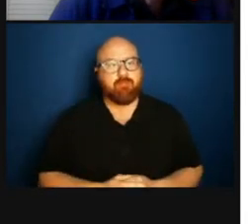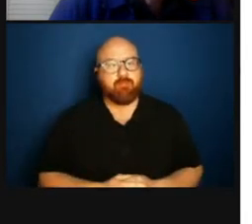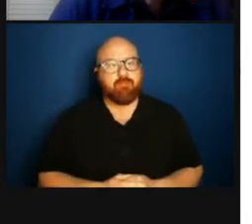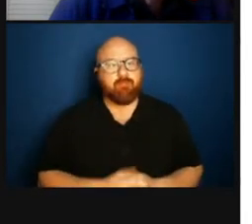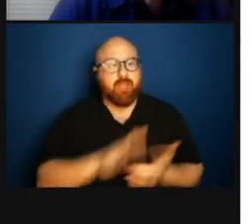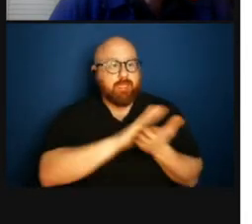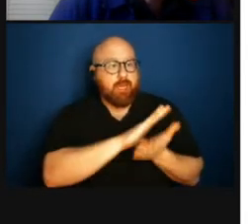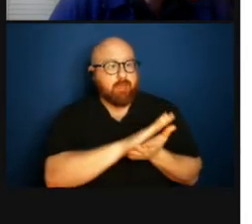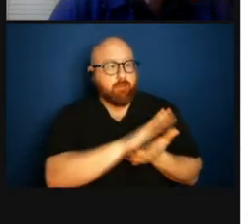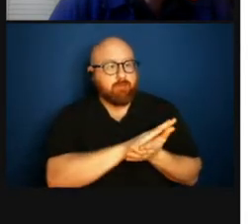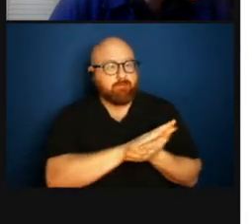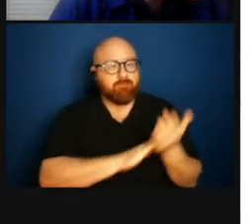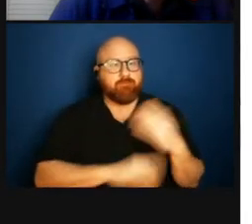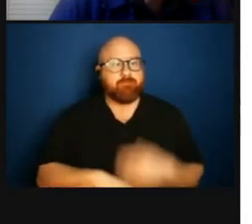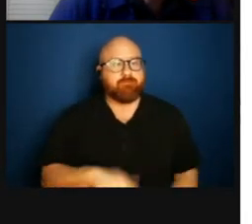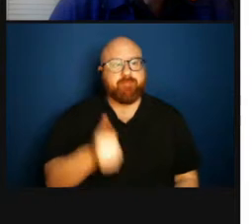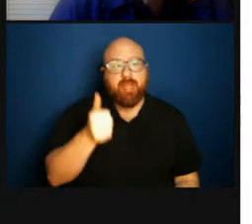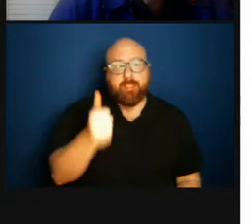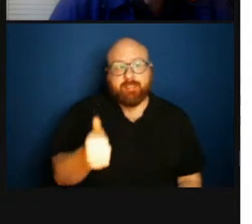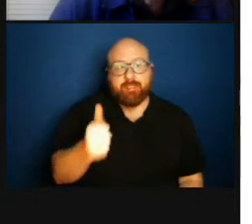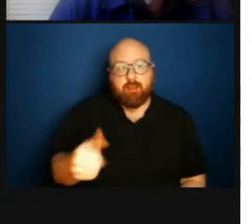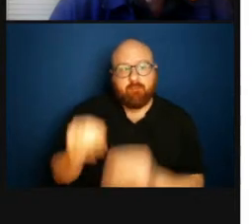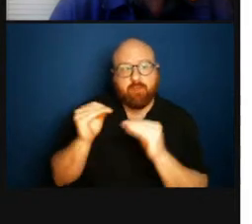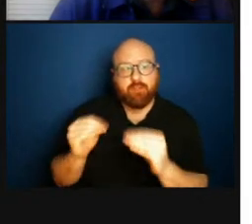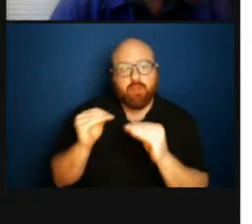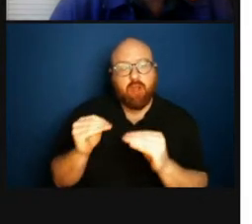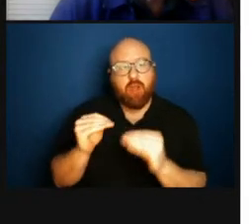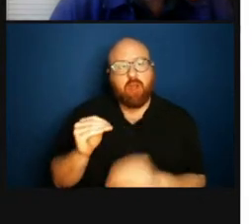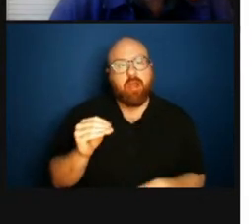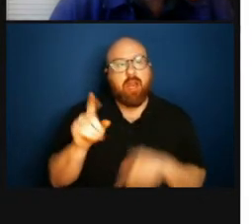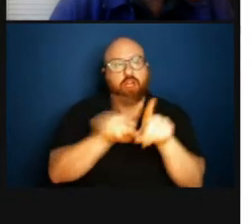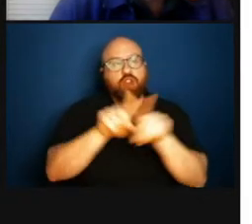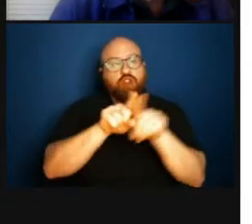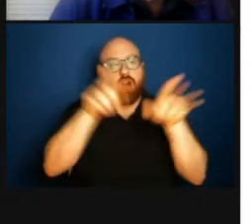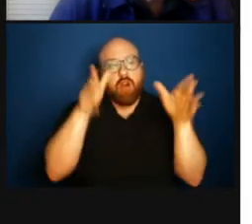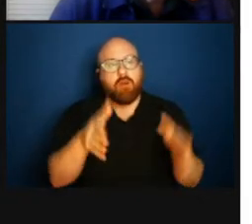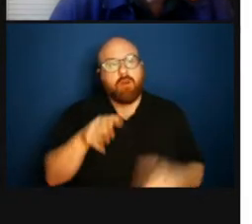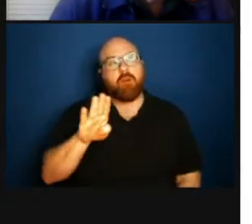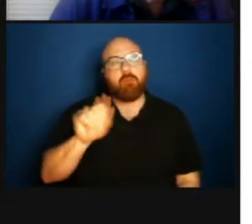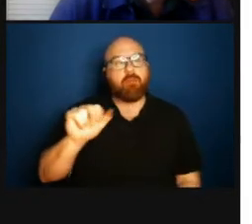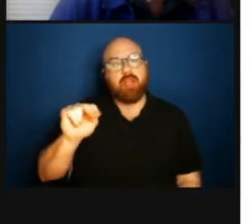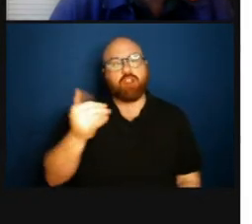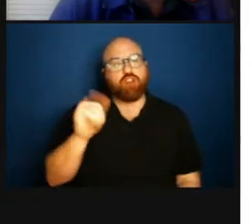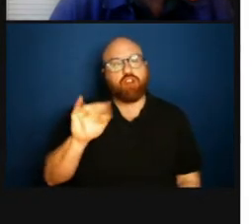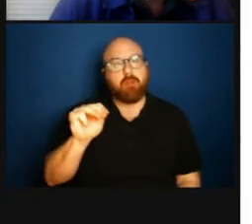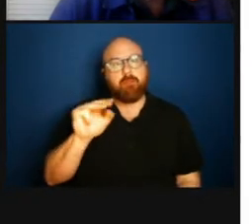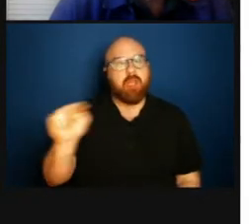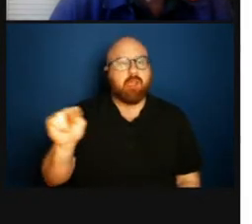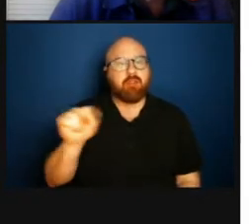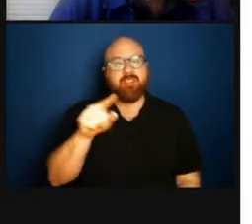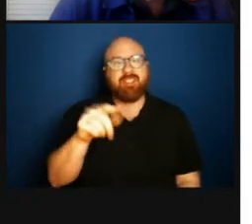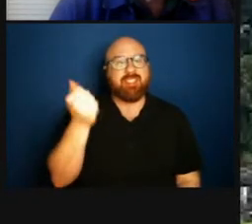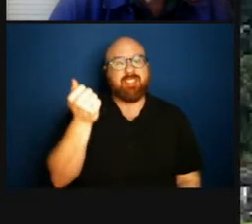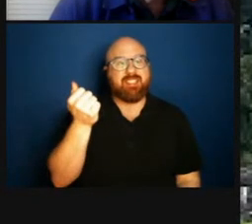document, self-taught astronomer Benjamin Banneker's 1795 almanac.